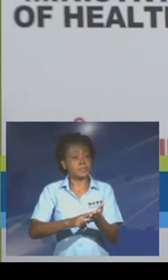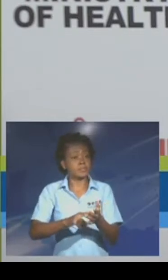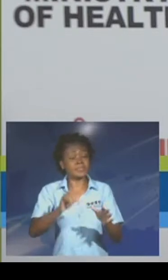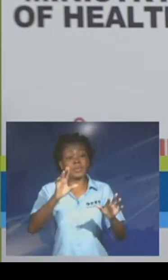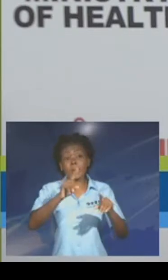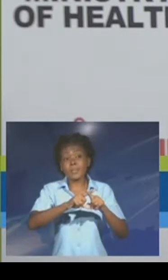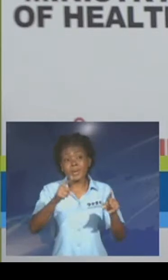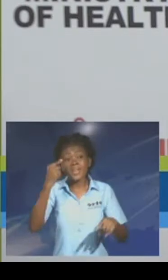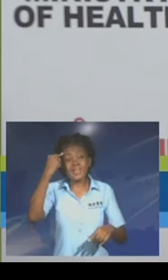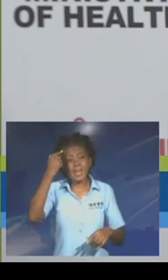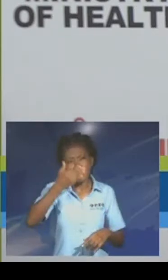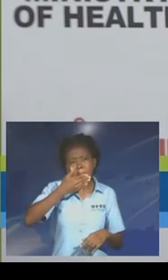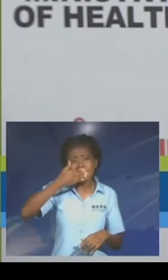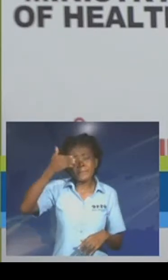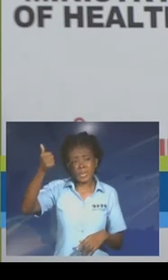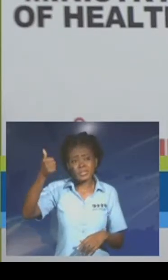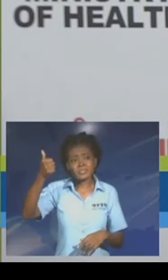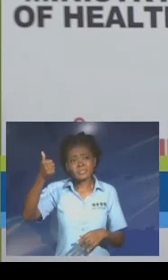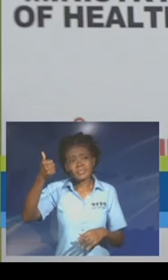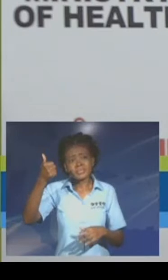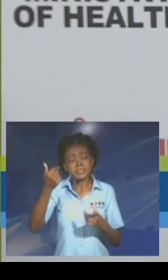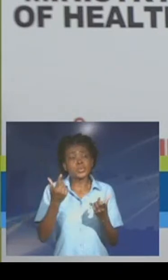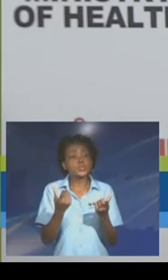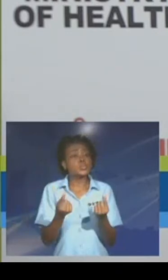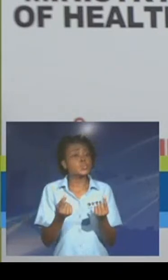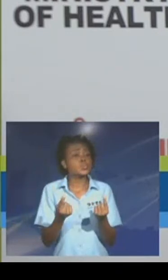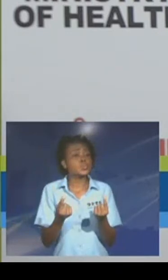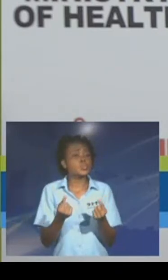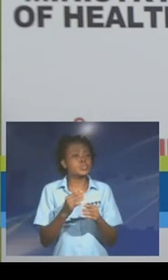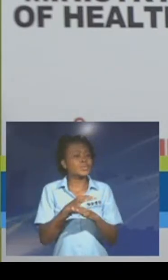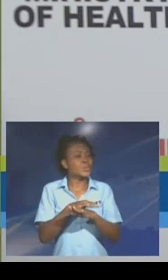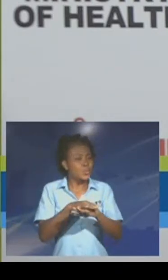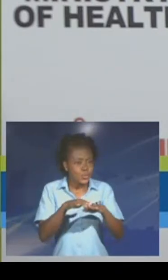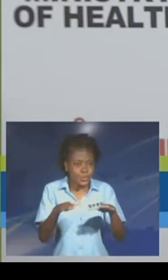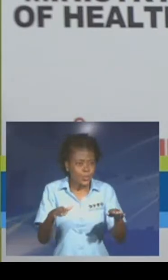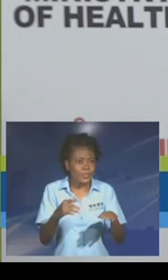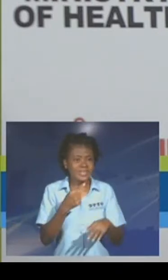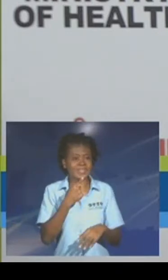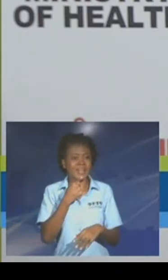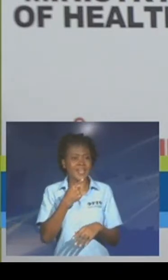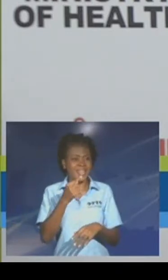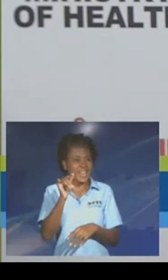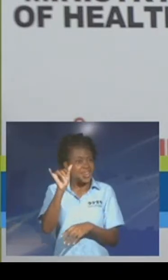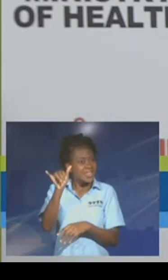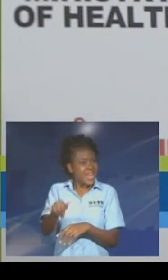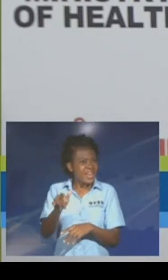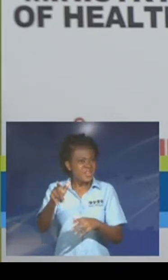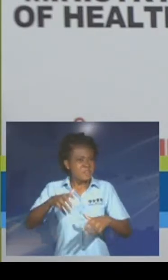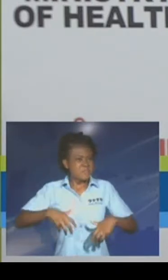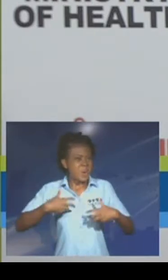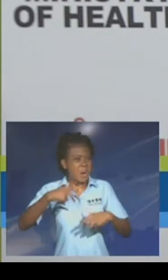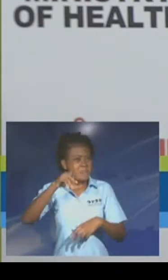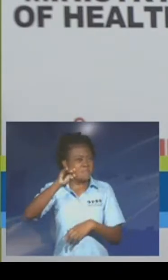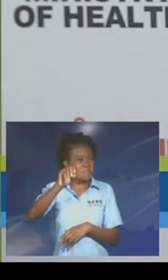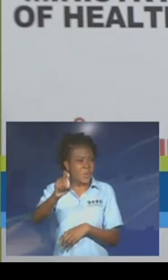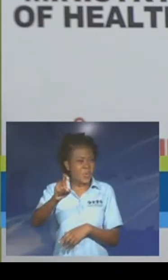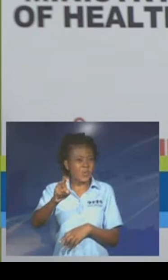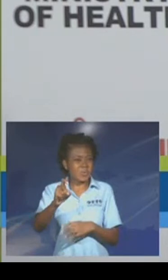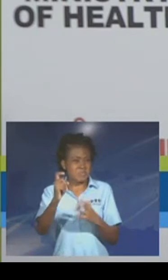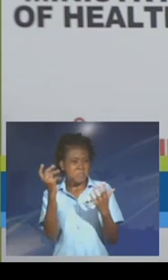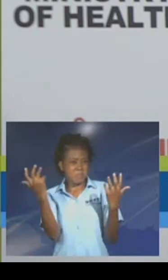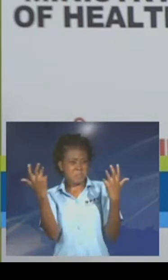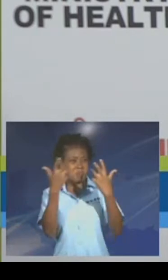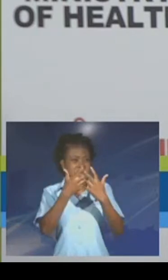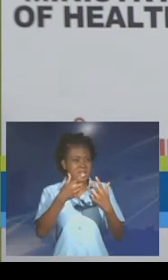person or community, but take steps to protect all of us. Just like in COVID, Dr. Tedros said, no one is safe